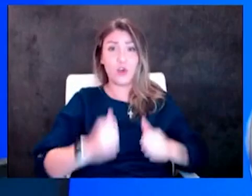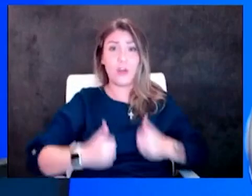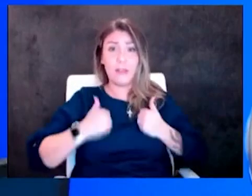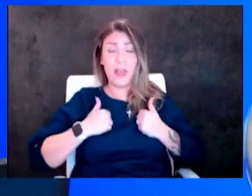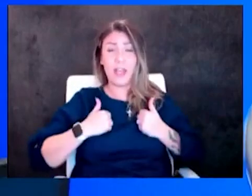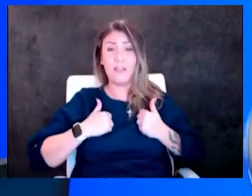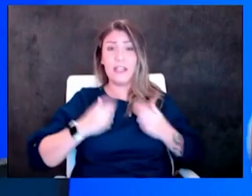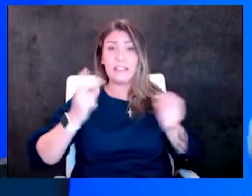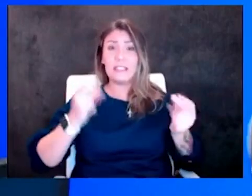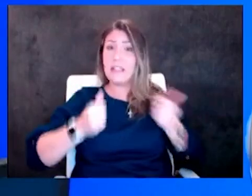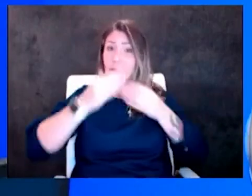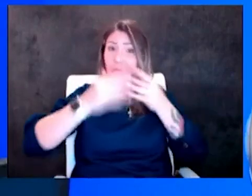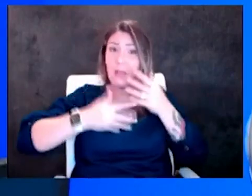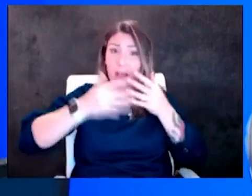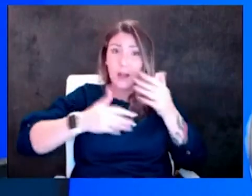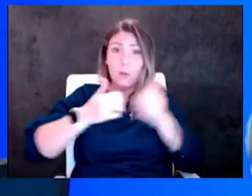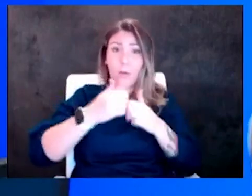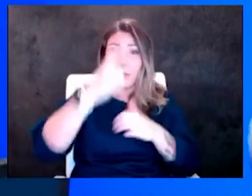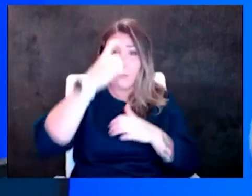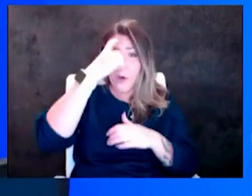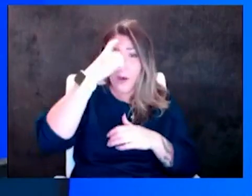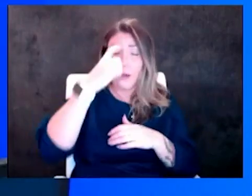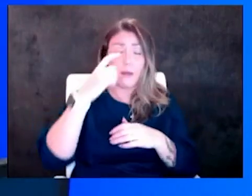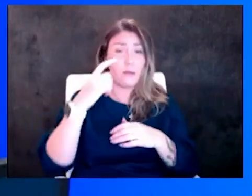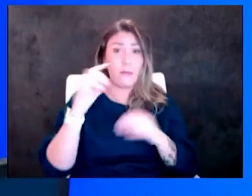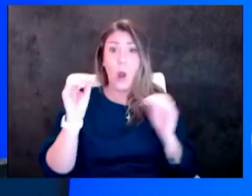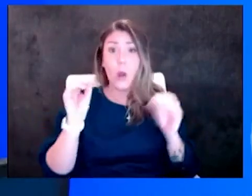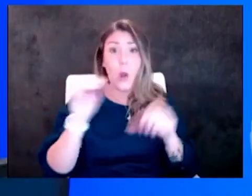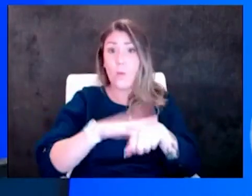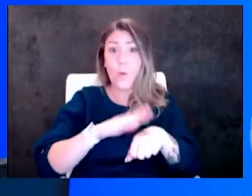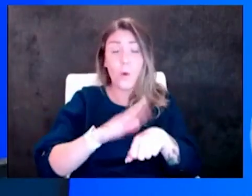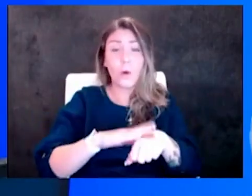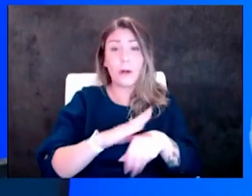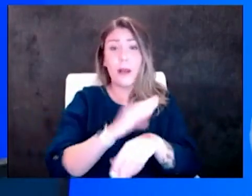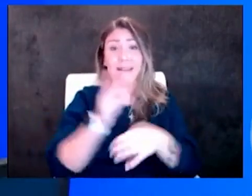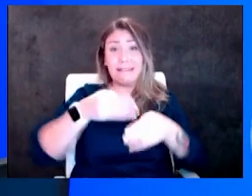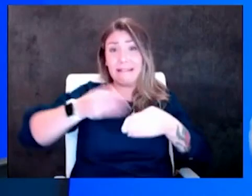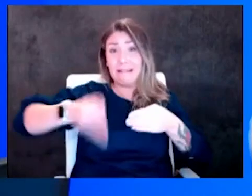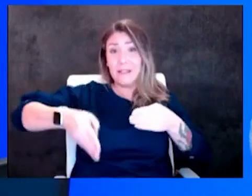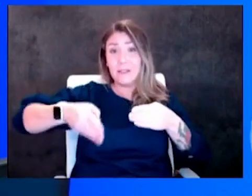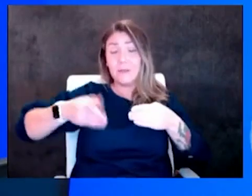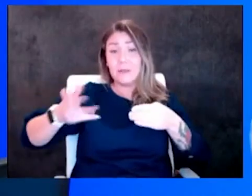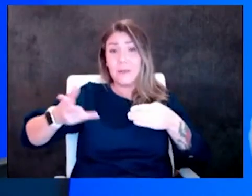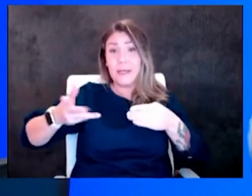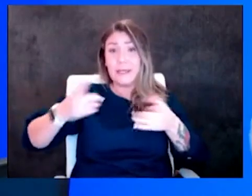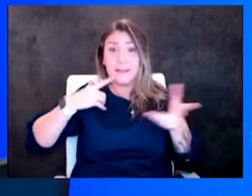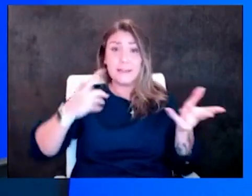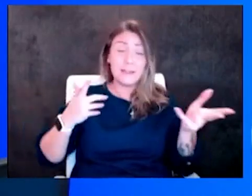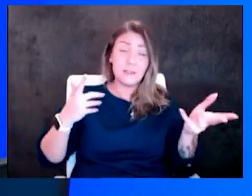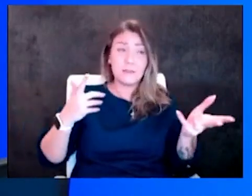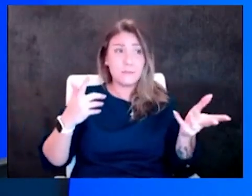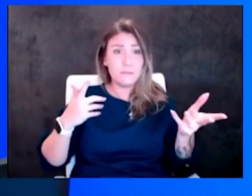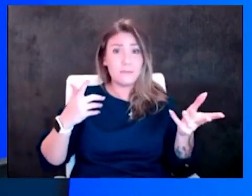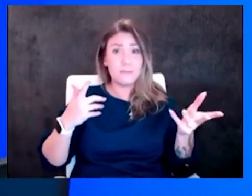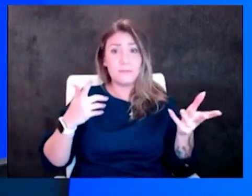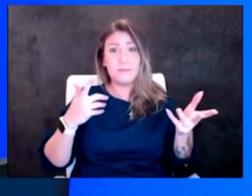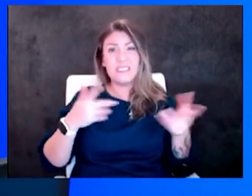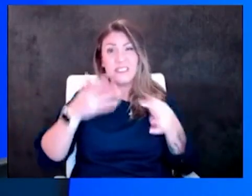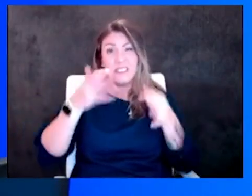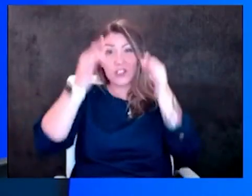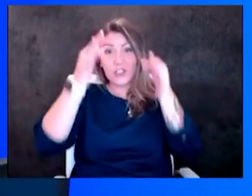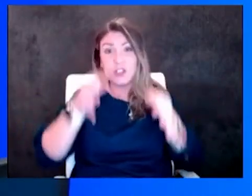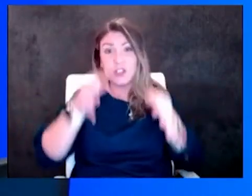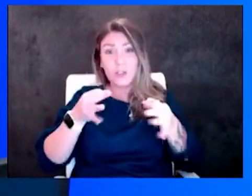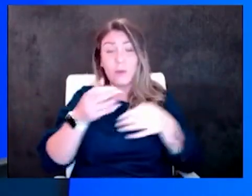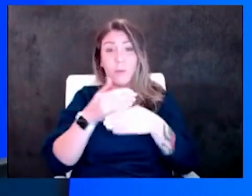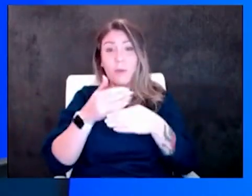the brain with no warning, and the consequences are essentially determined within 30 seconds